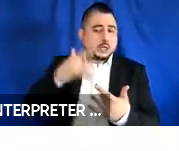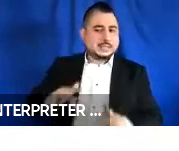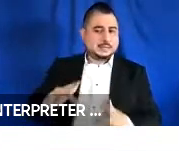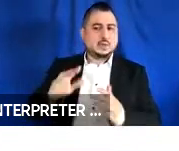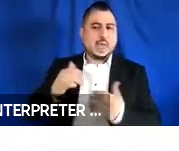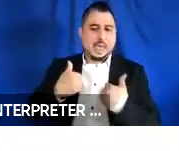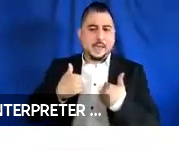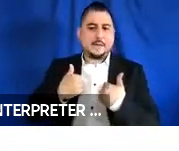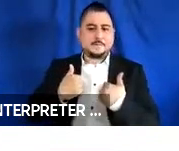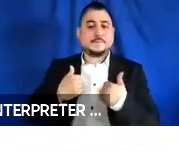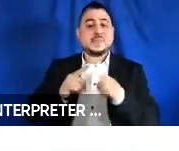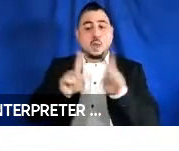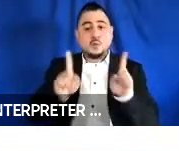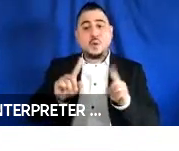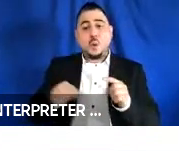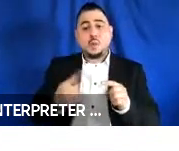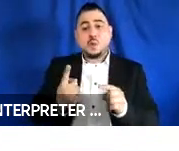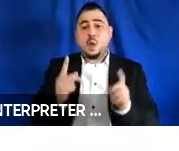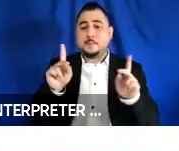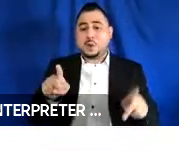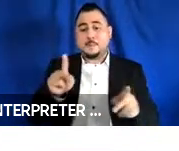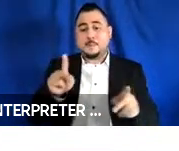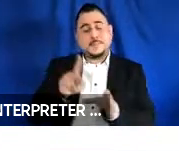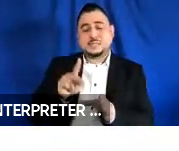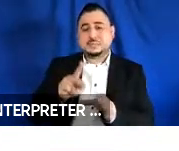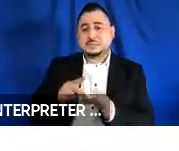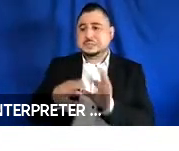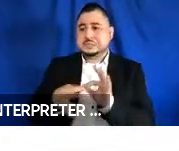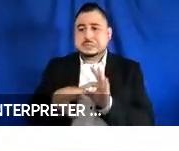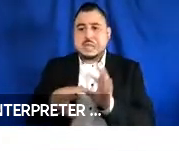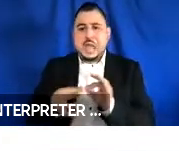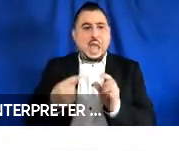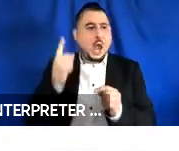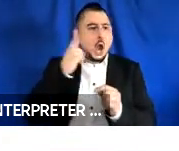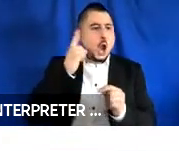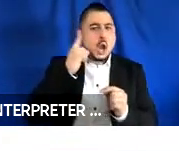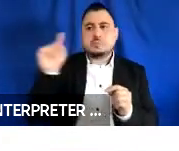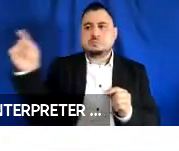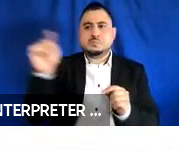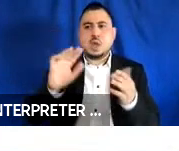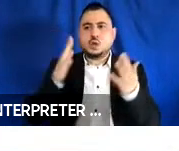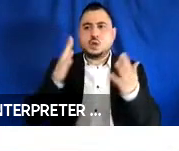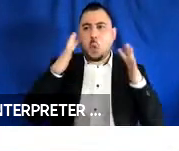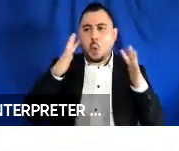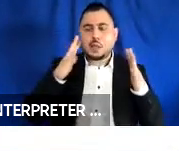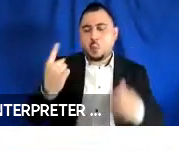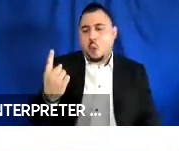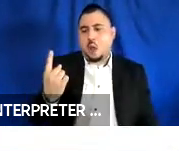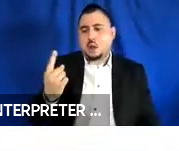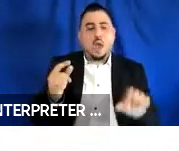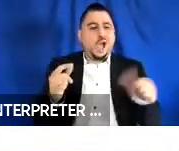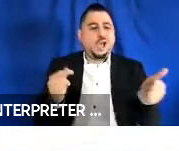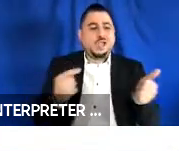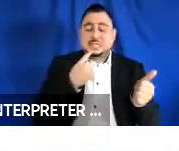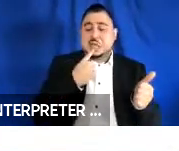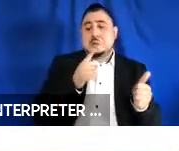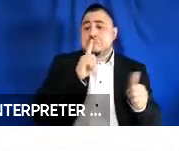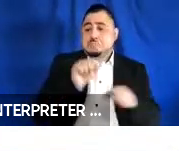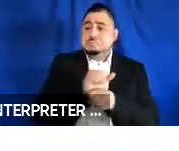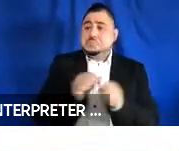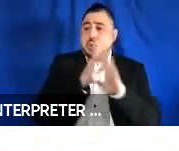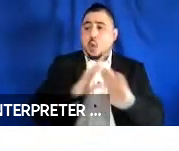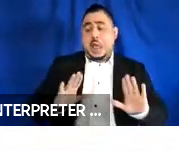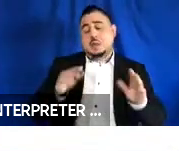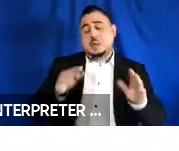sensitivities. However, only one participant remarked of hearing any onboard travel noise. All the others shared that the ride was pleasantly